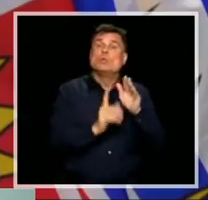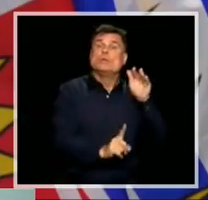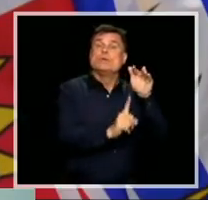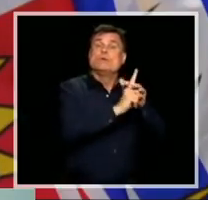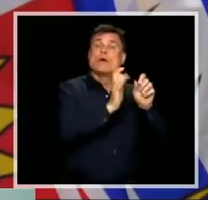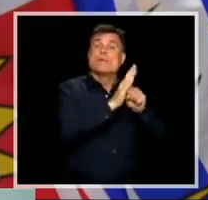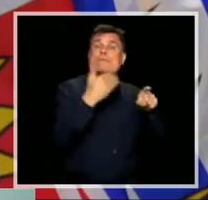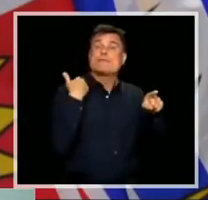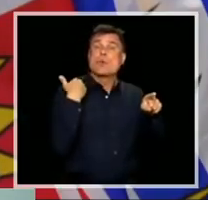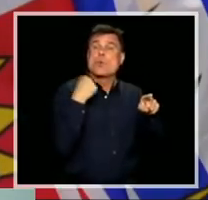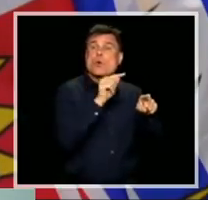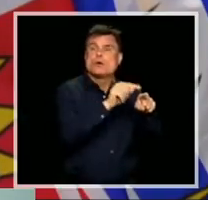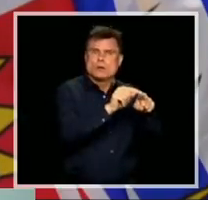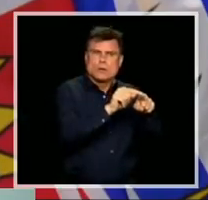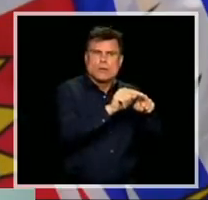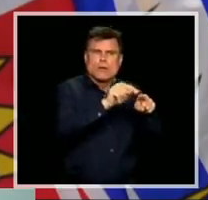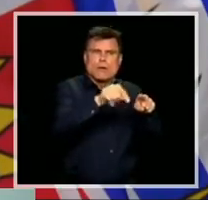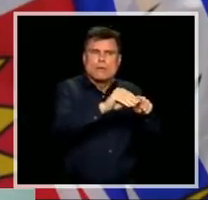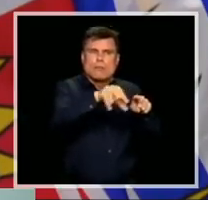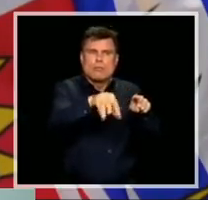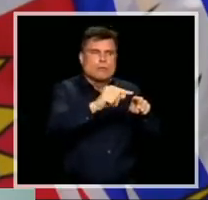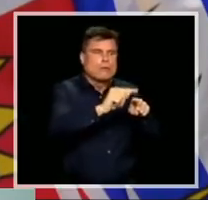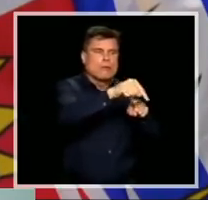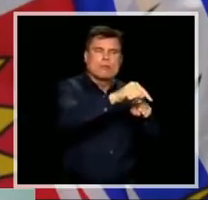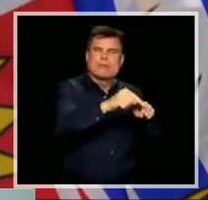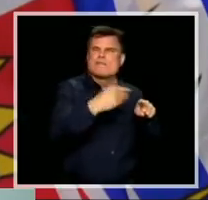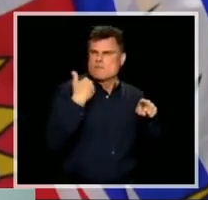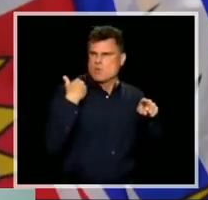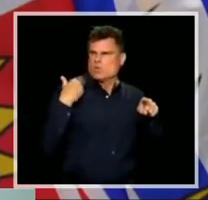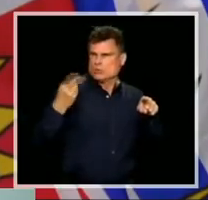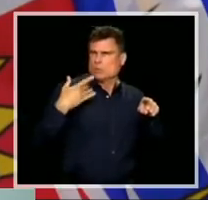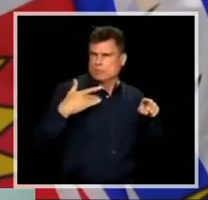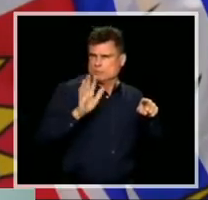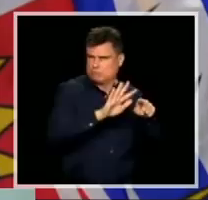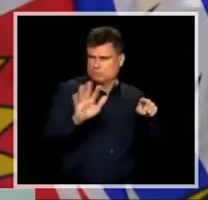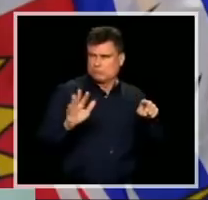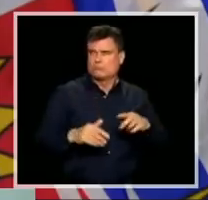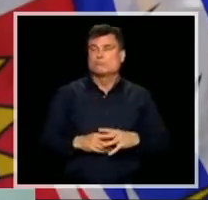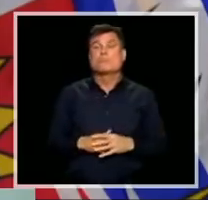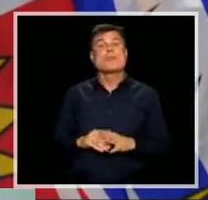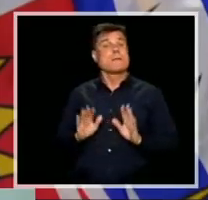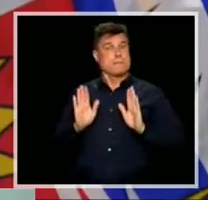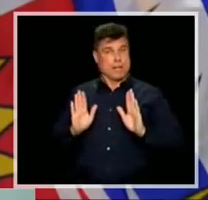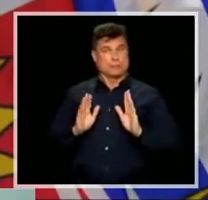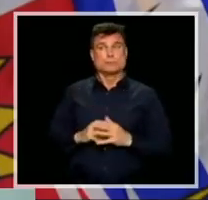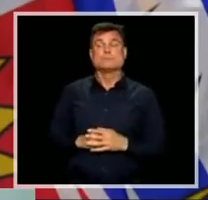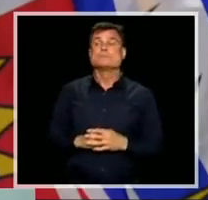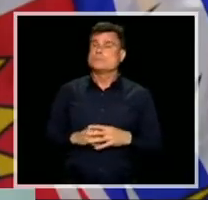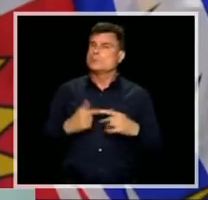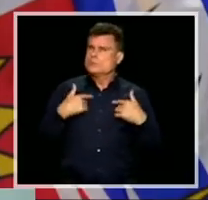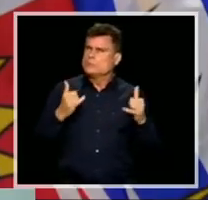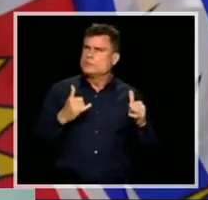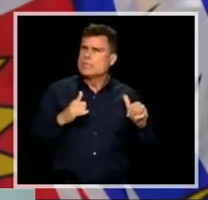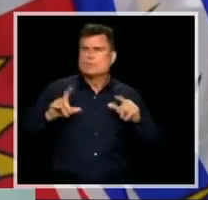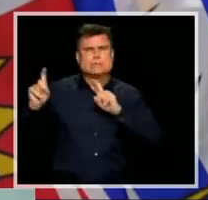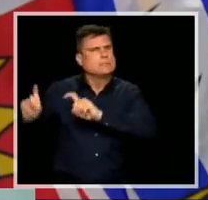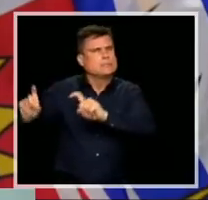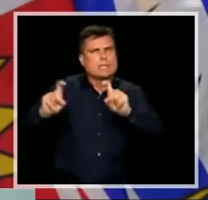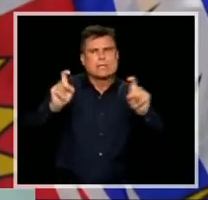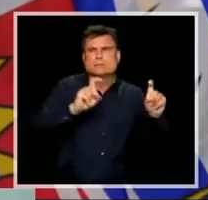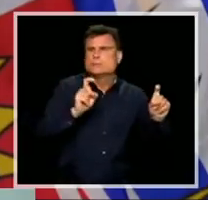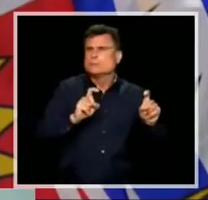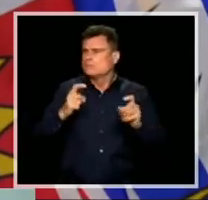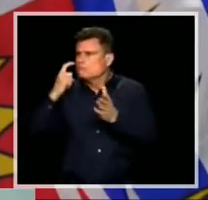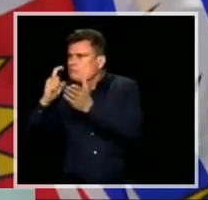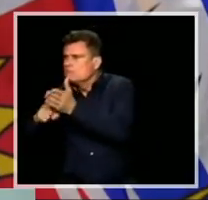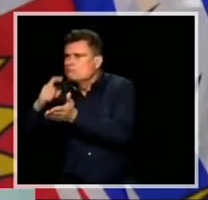Over 340,000 people have taken the survey so far, but it closes tomorrow night at midnight, so now's your chance. And please, if